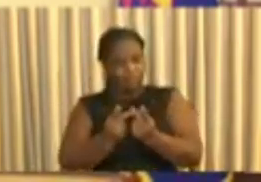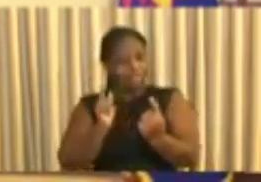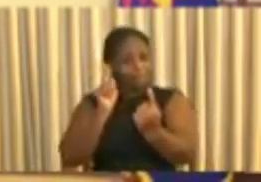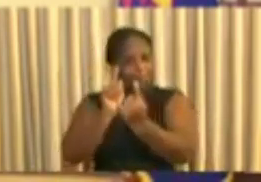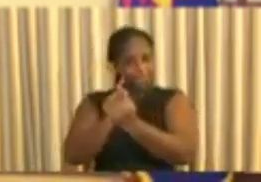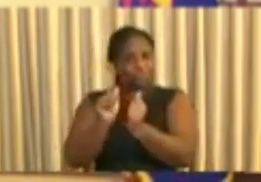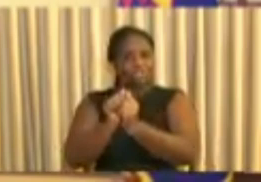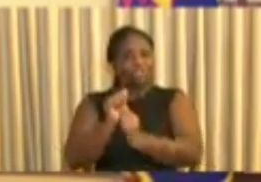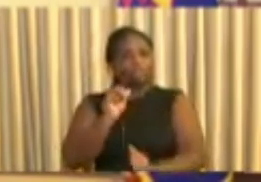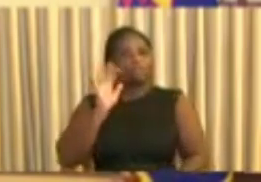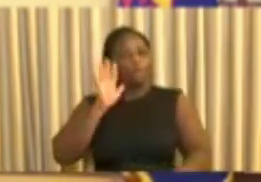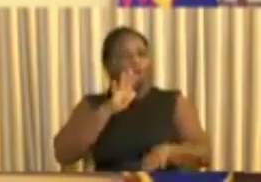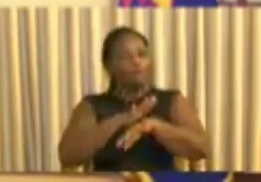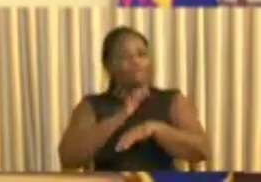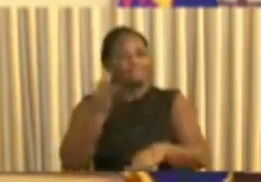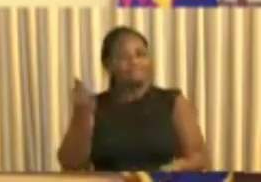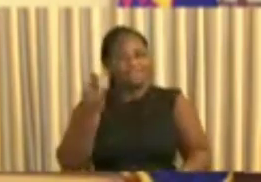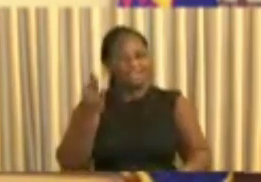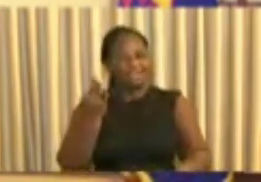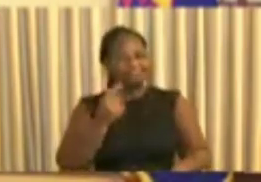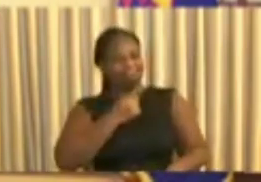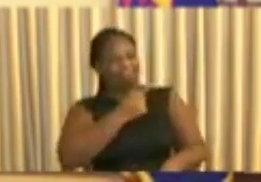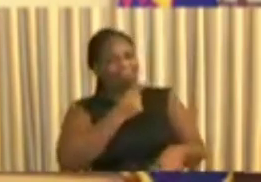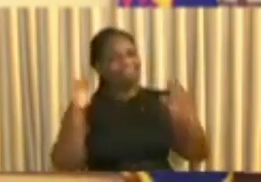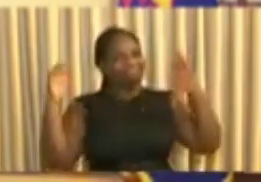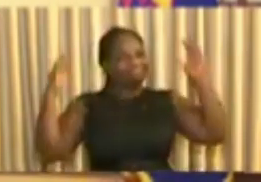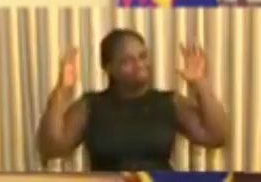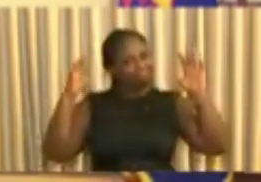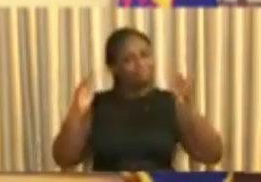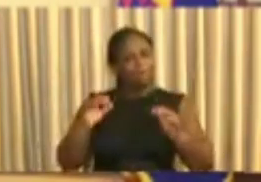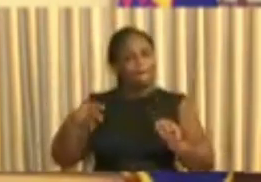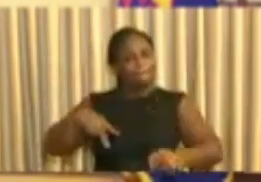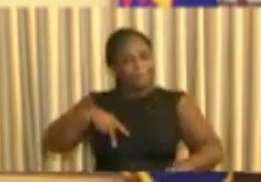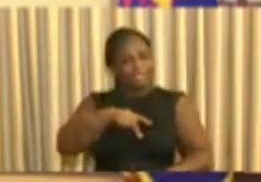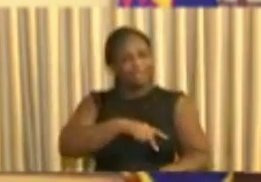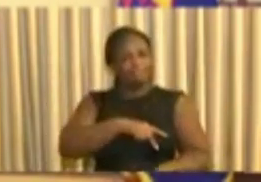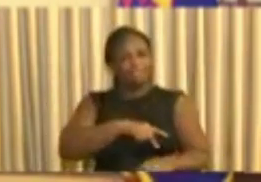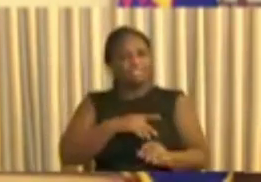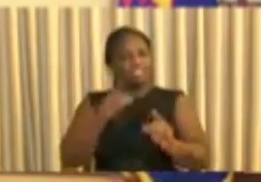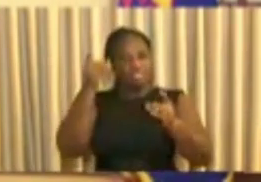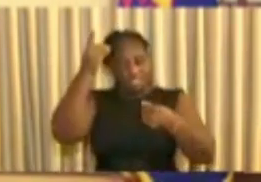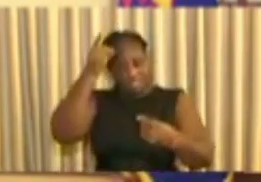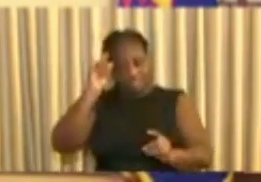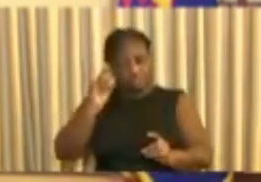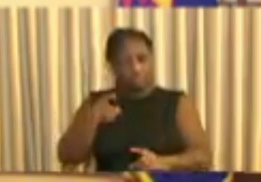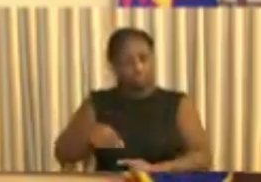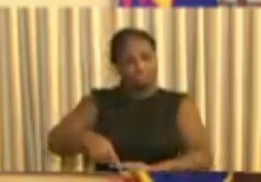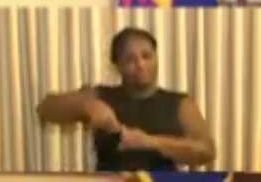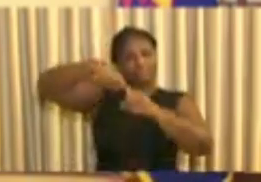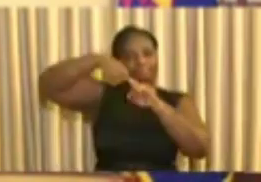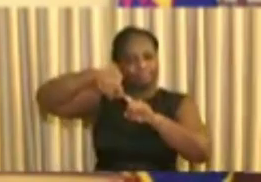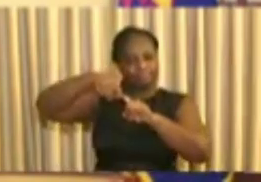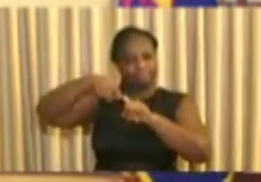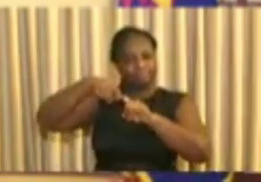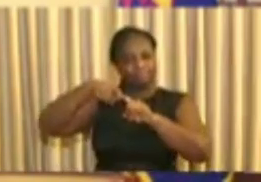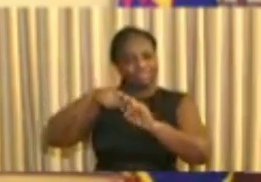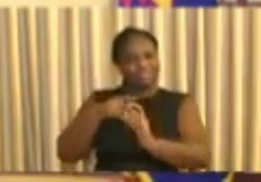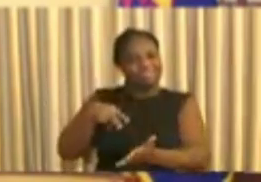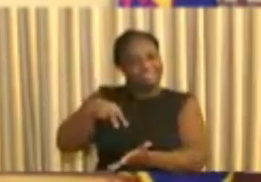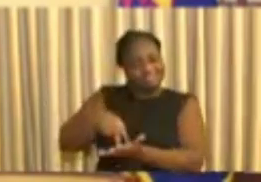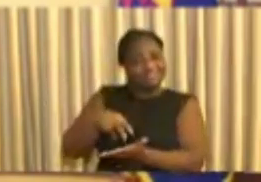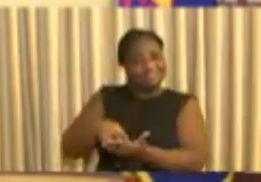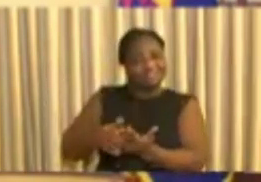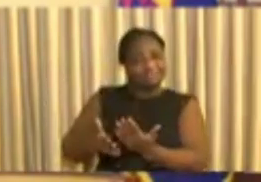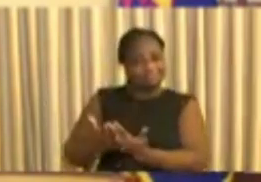on Friday. I applaud Parliament's decision to call off its planned recess and be on